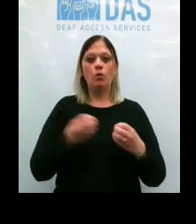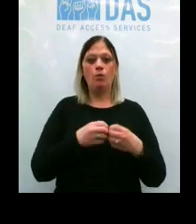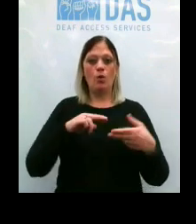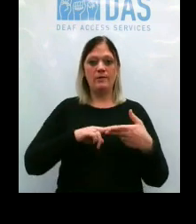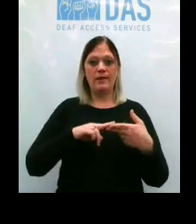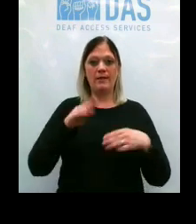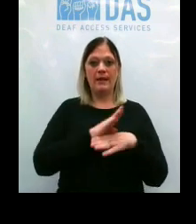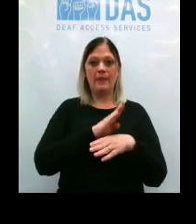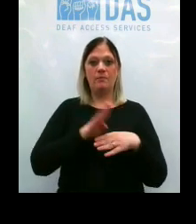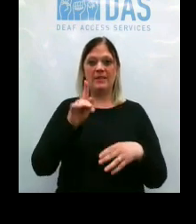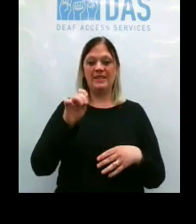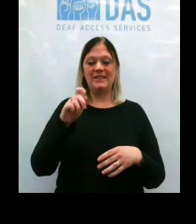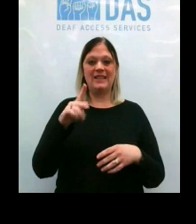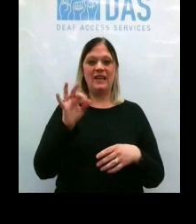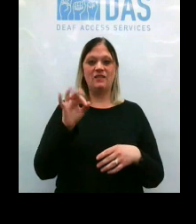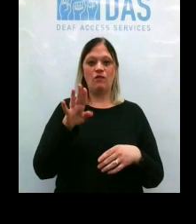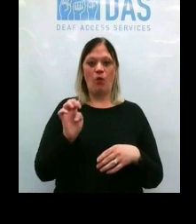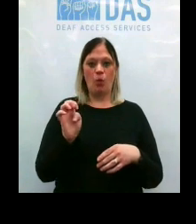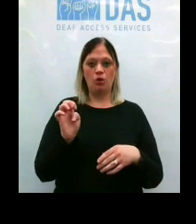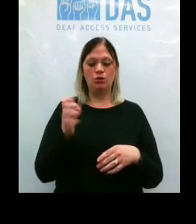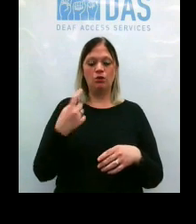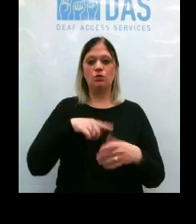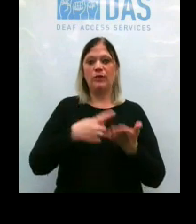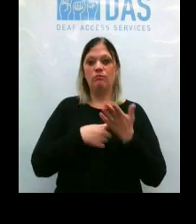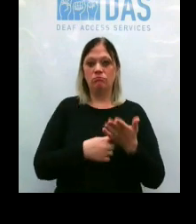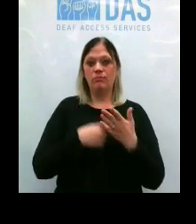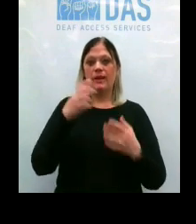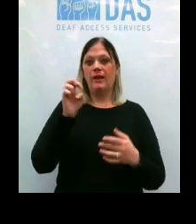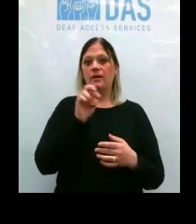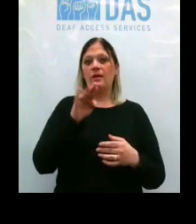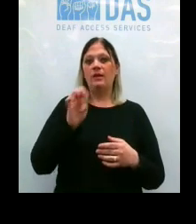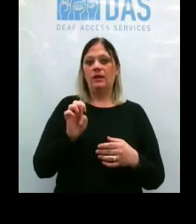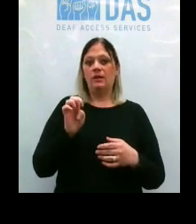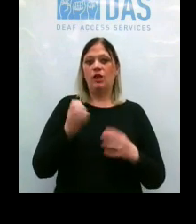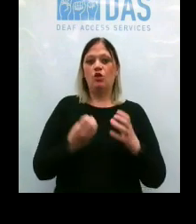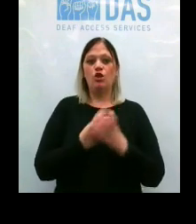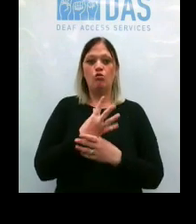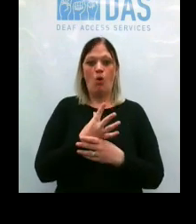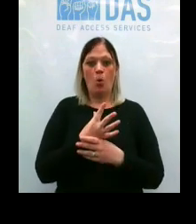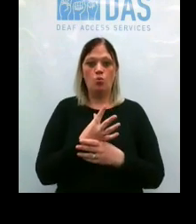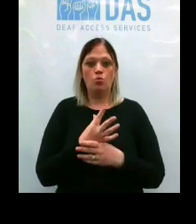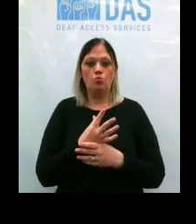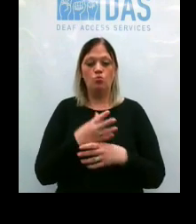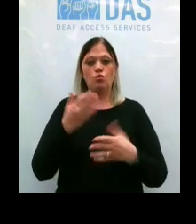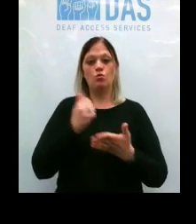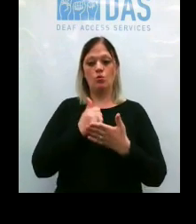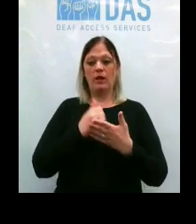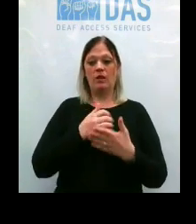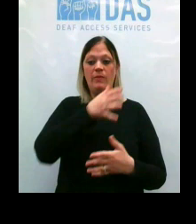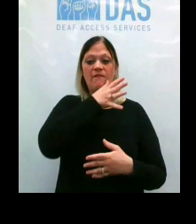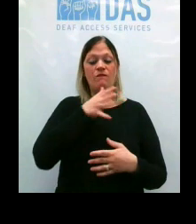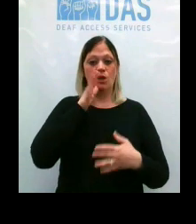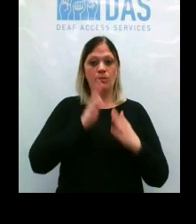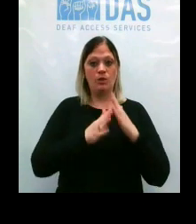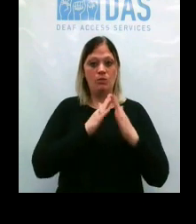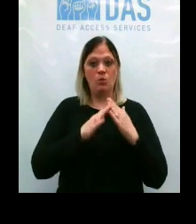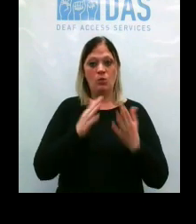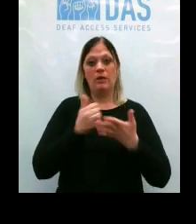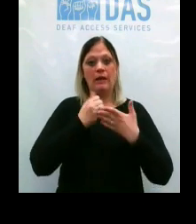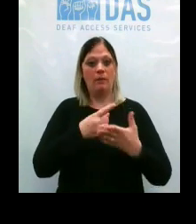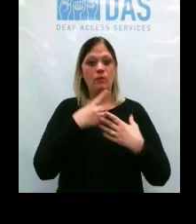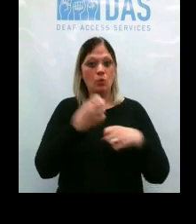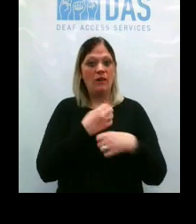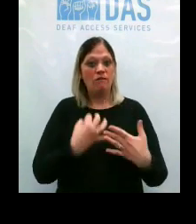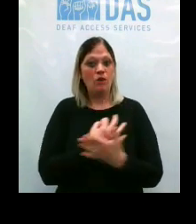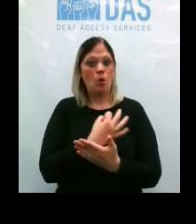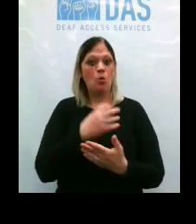on the business task force. Of course, we talked about the Erie Grown to help our local farm community and help you get fresh produce and other goods